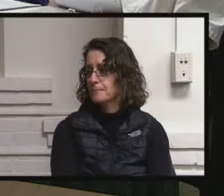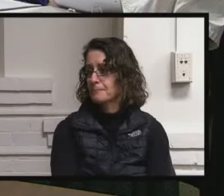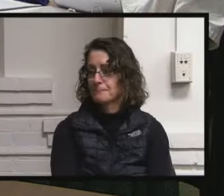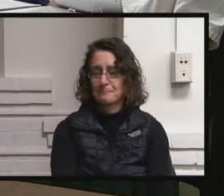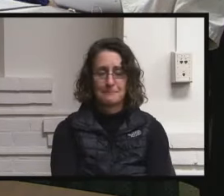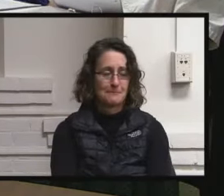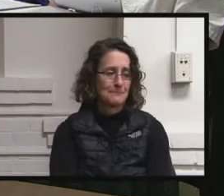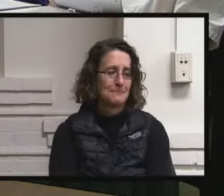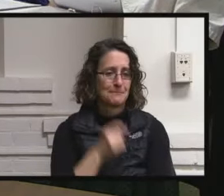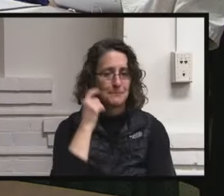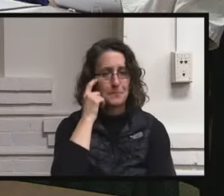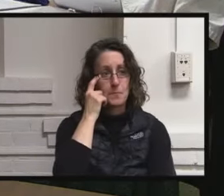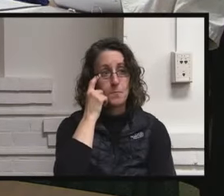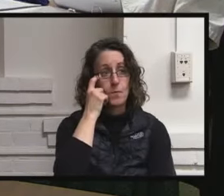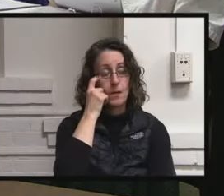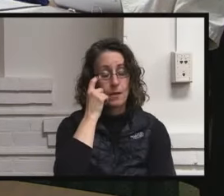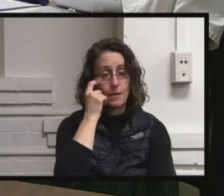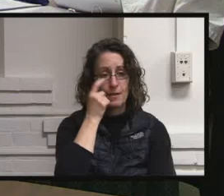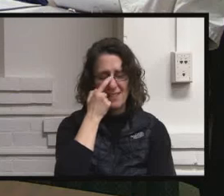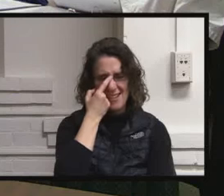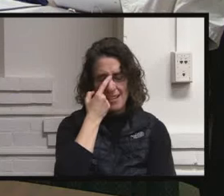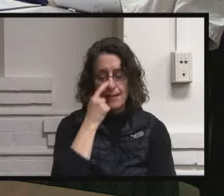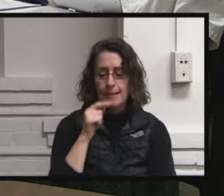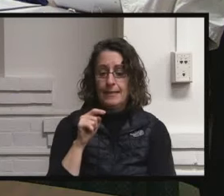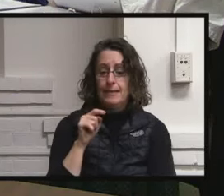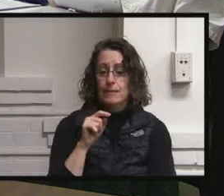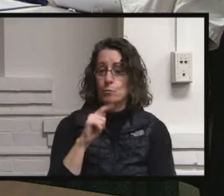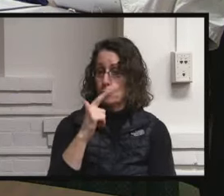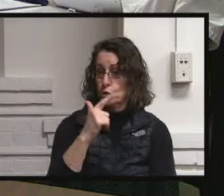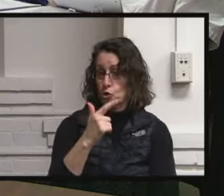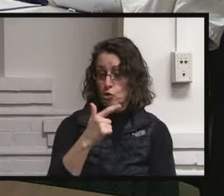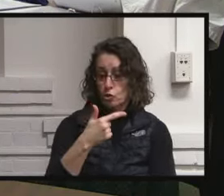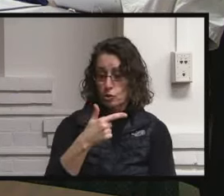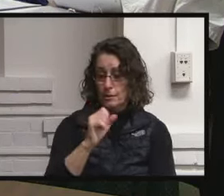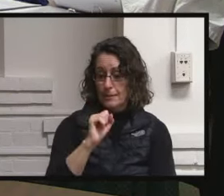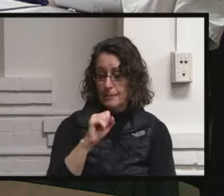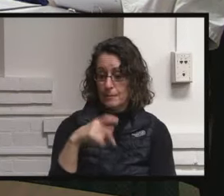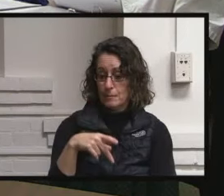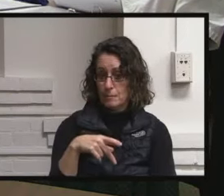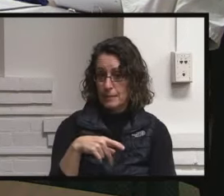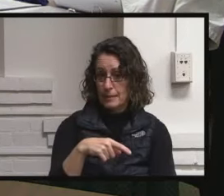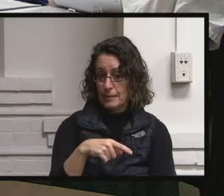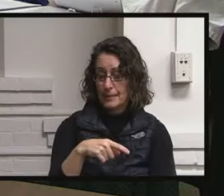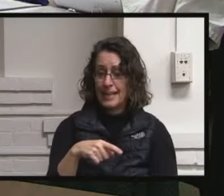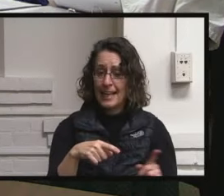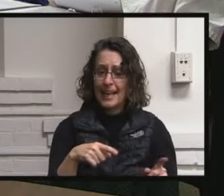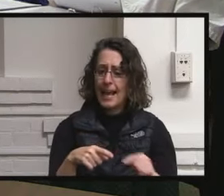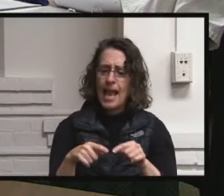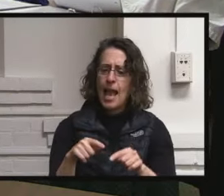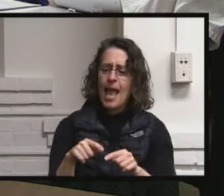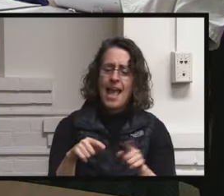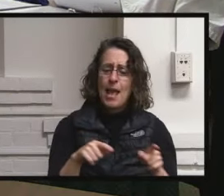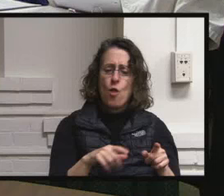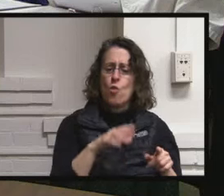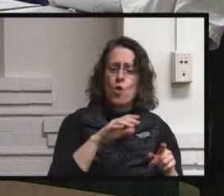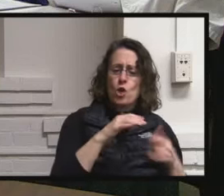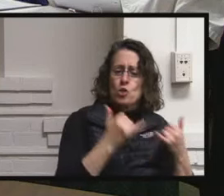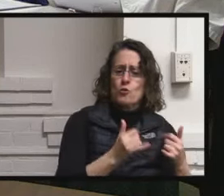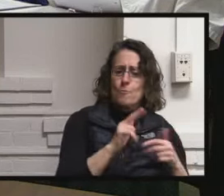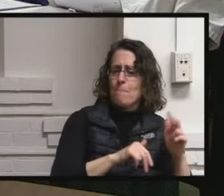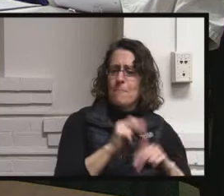as Patrick has described with the details of this particular case, the emphasis is on the new value, right, so that it never actually